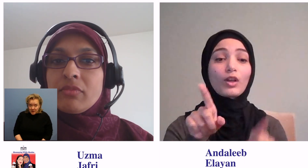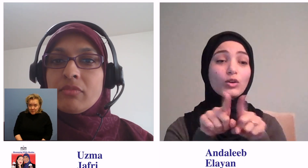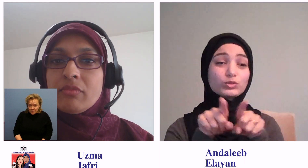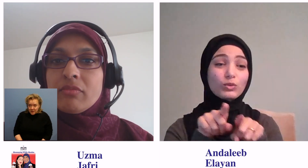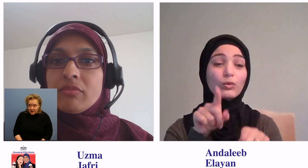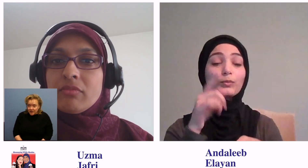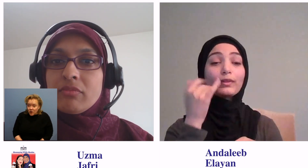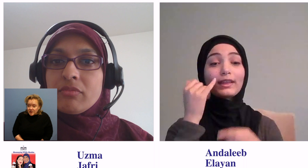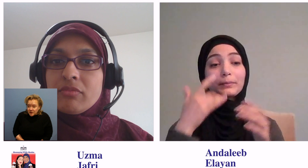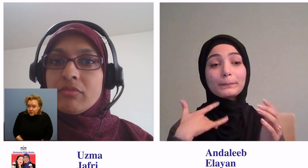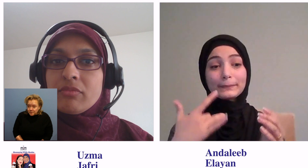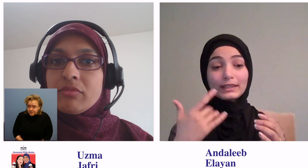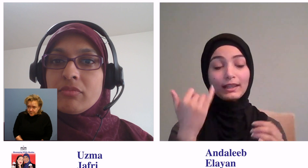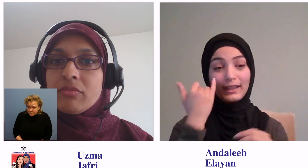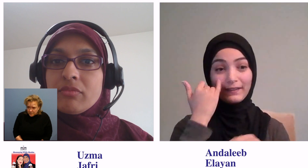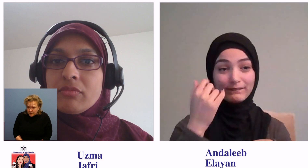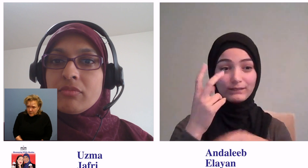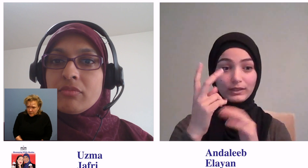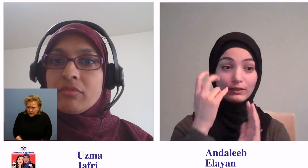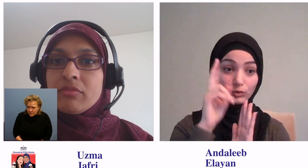from the money perspective. And also.